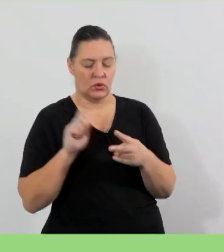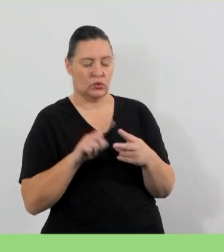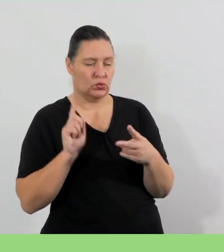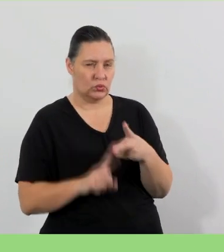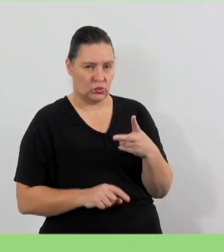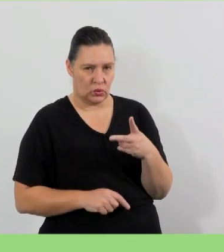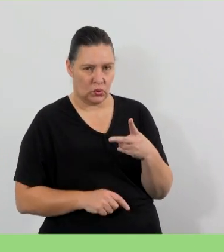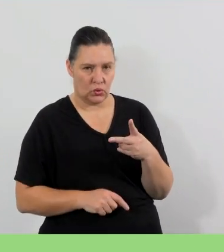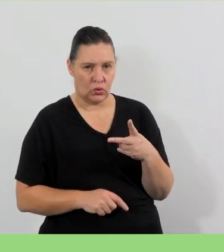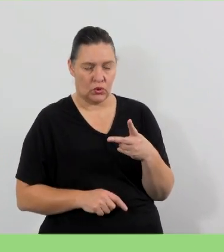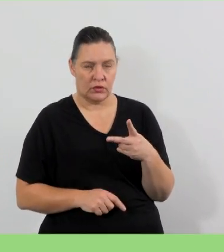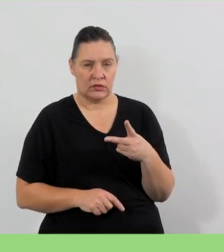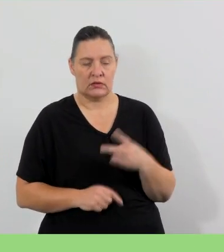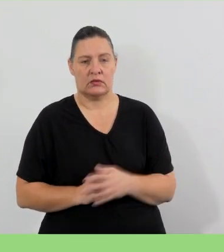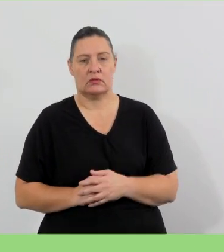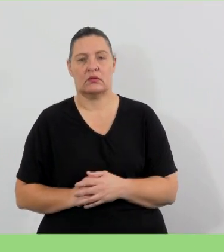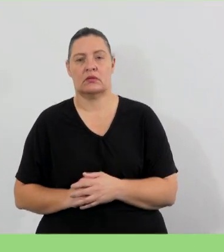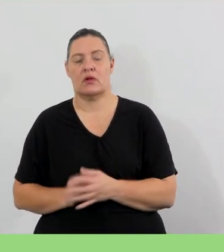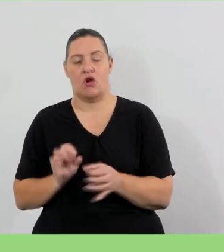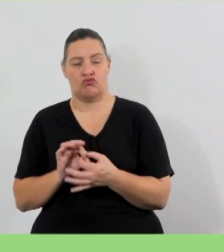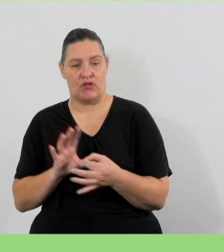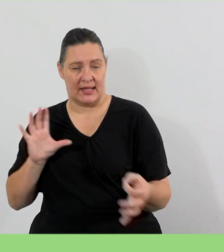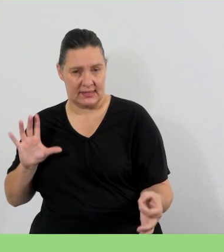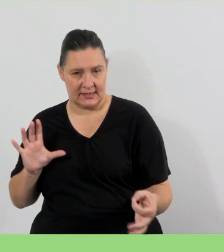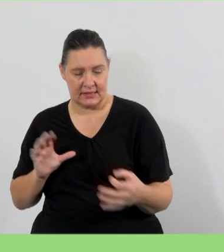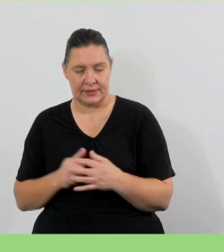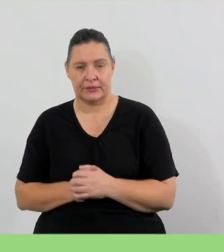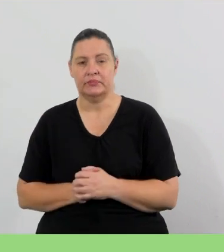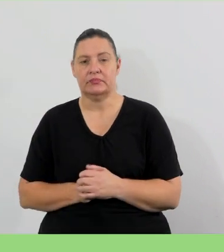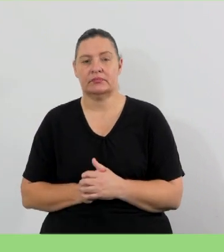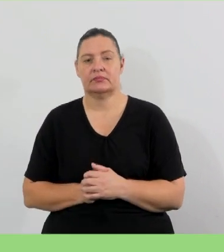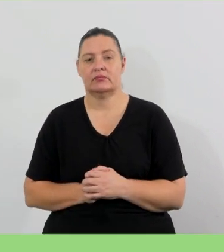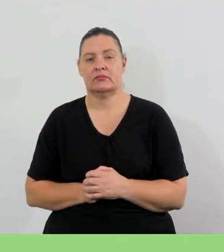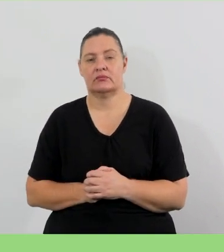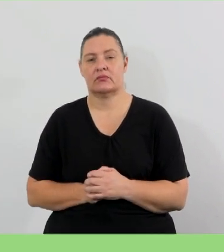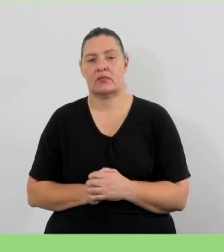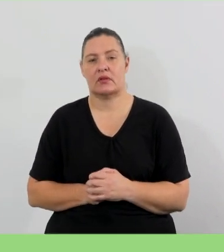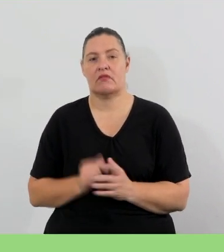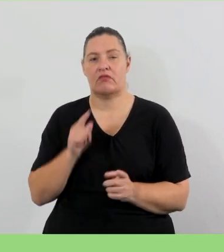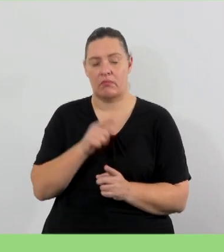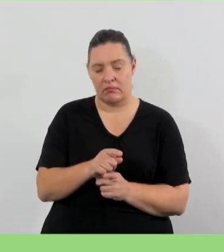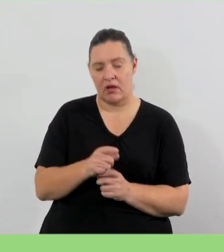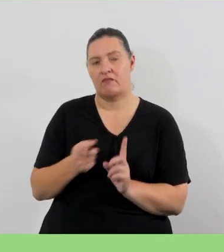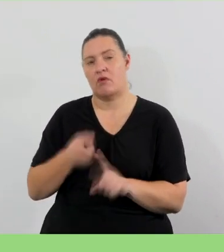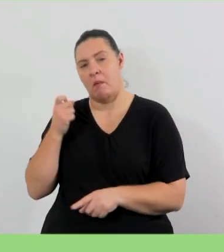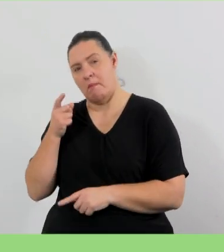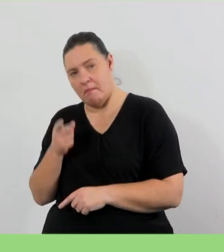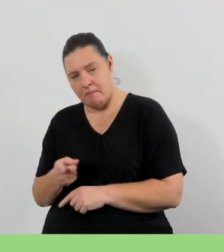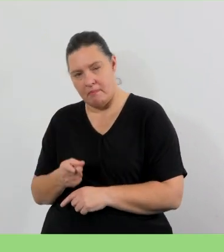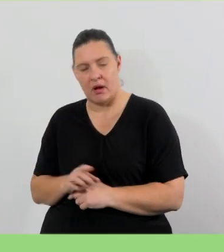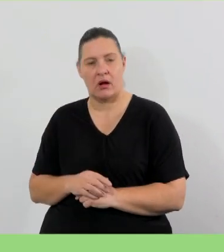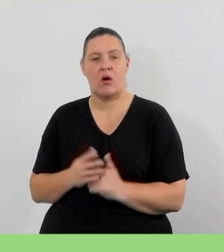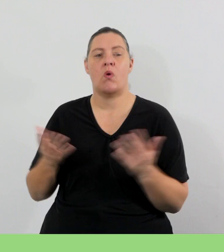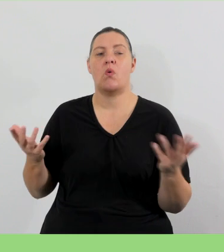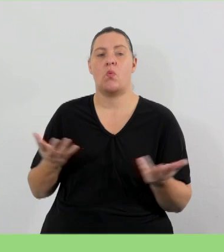There's two things that need to be released. So it releases from,